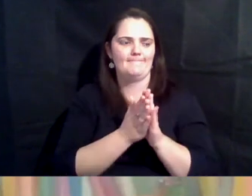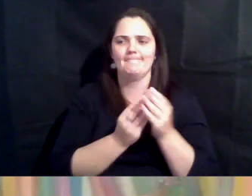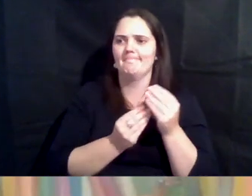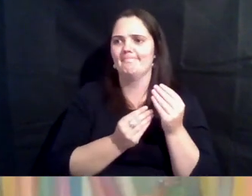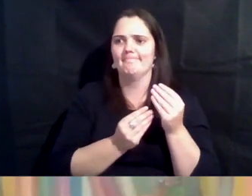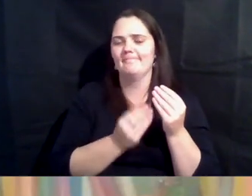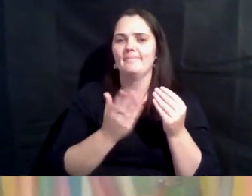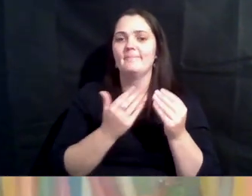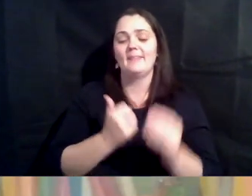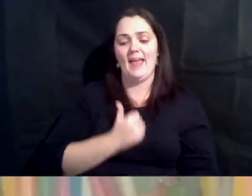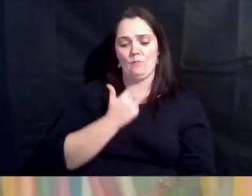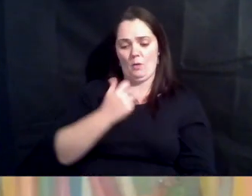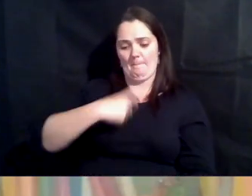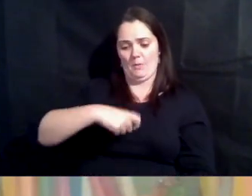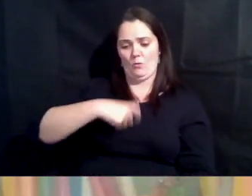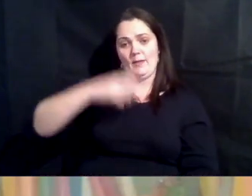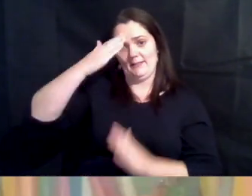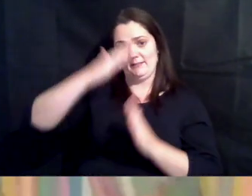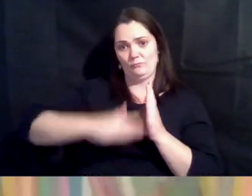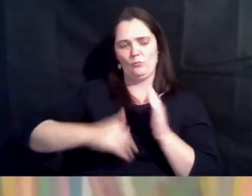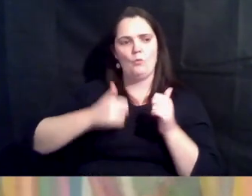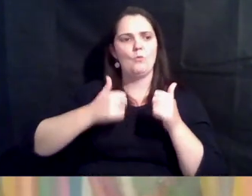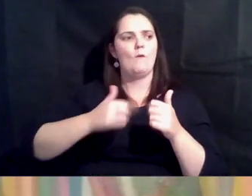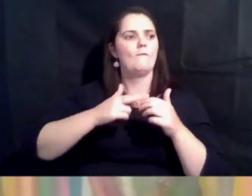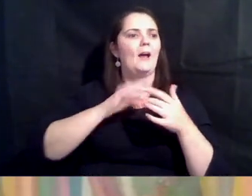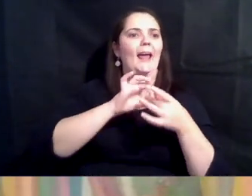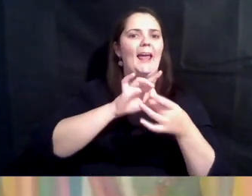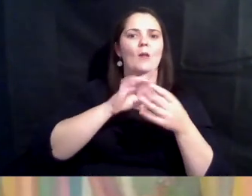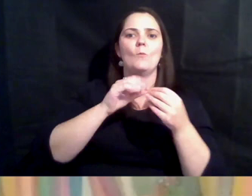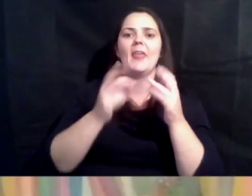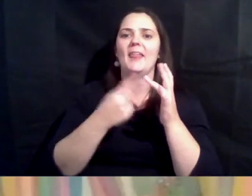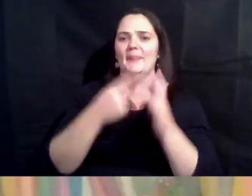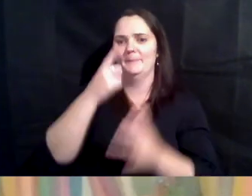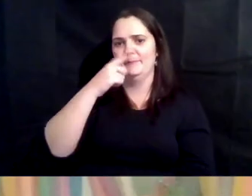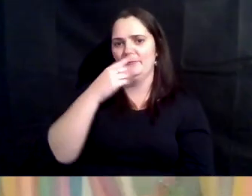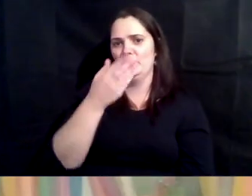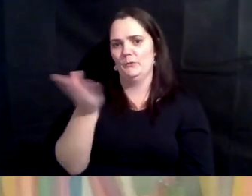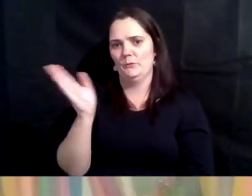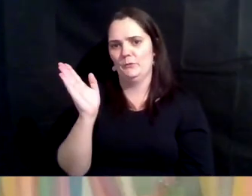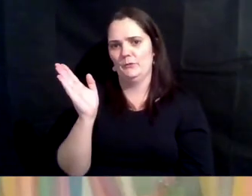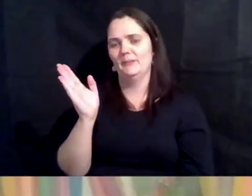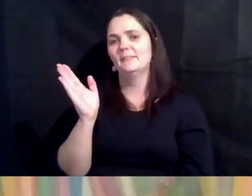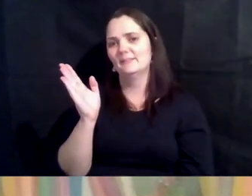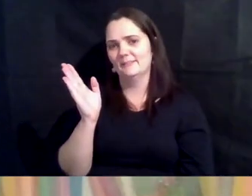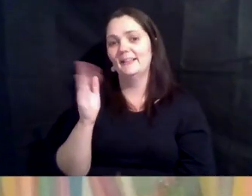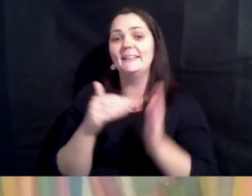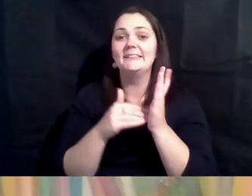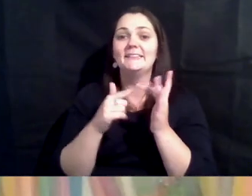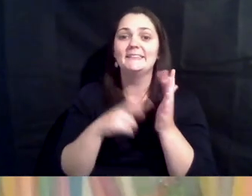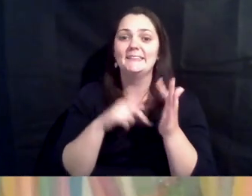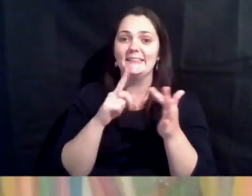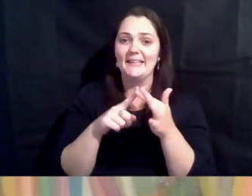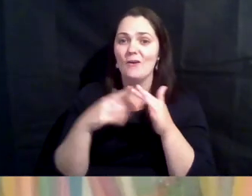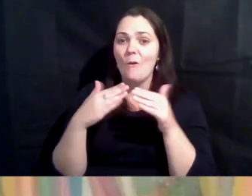personal experience to connect with other people as well. And that's something super awesome as well about the zine community. Because again, if you look